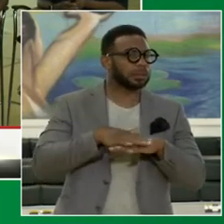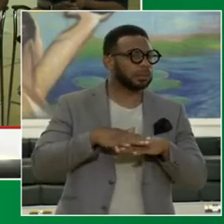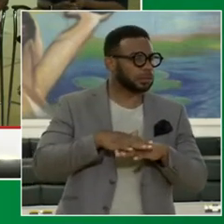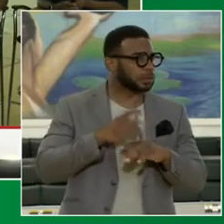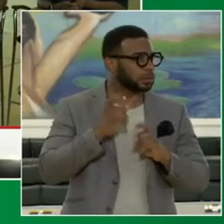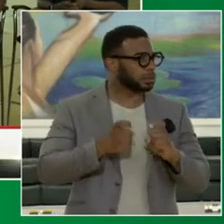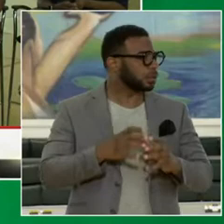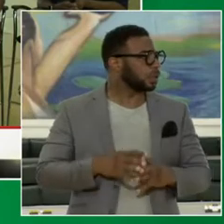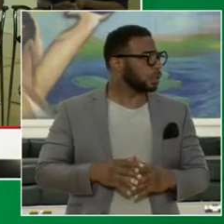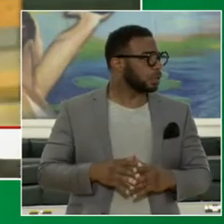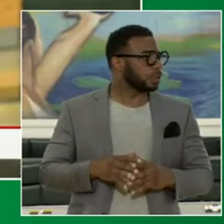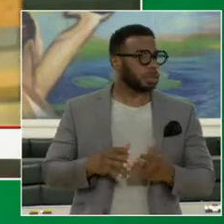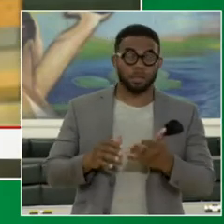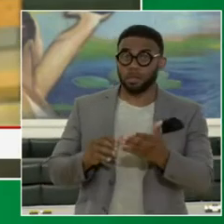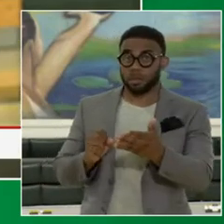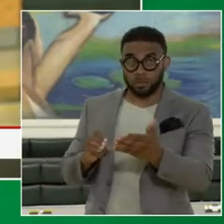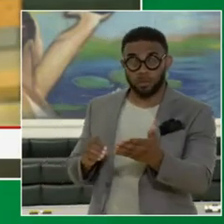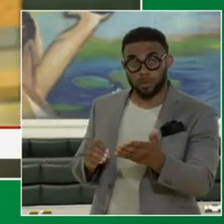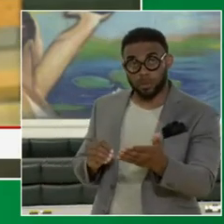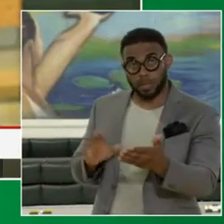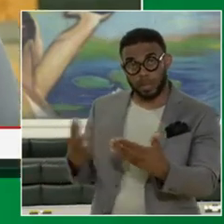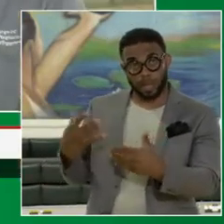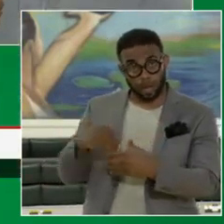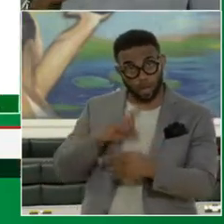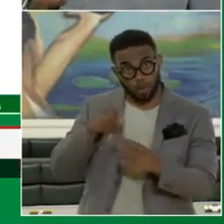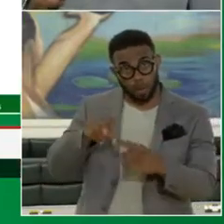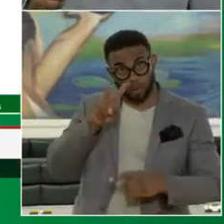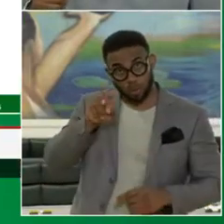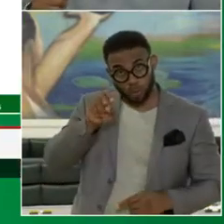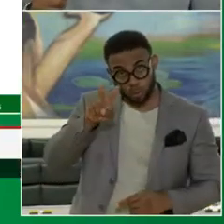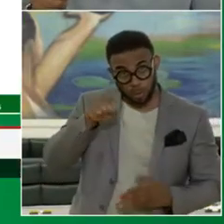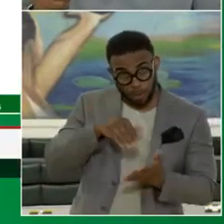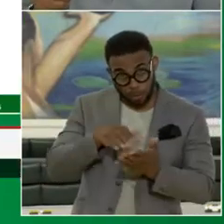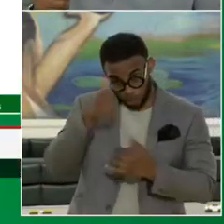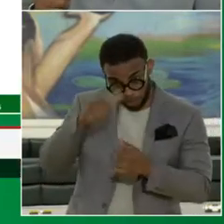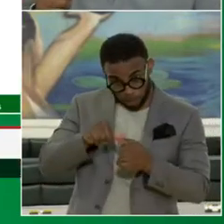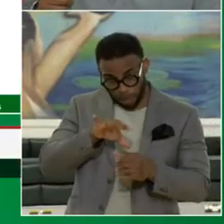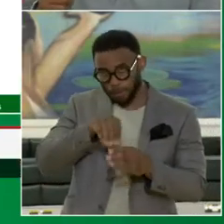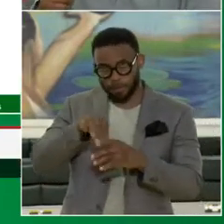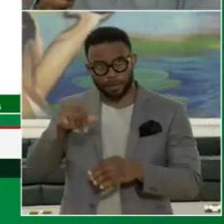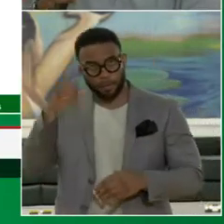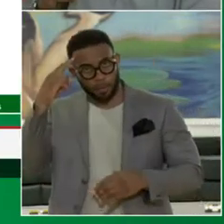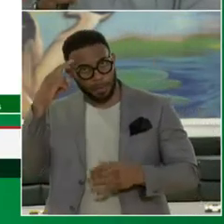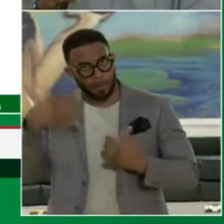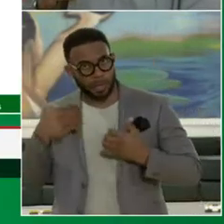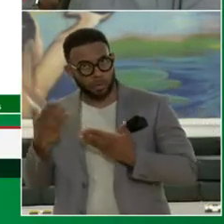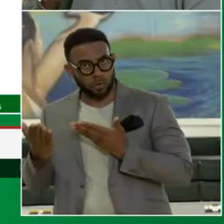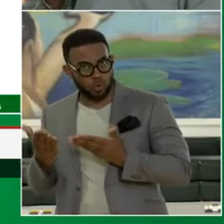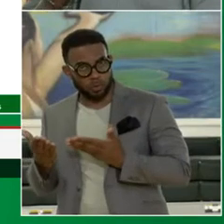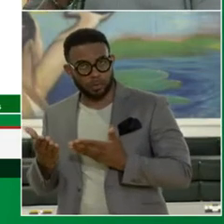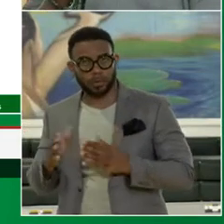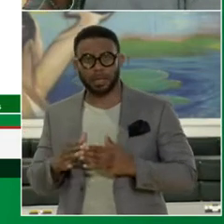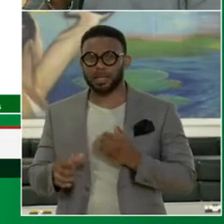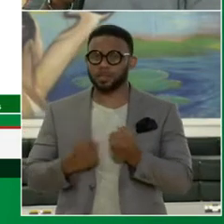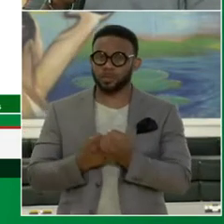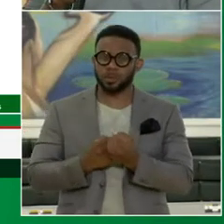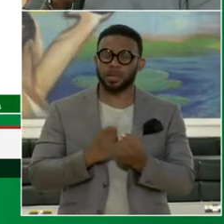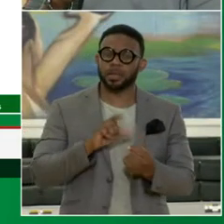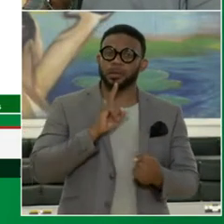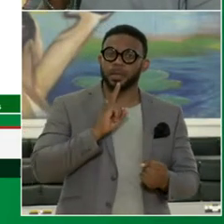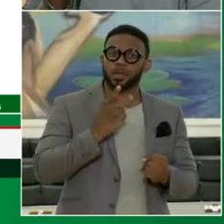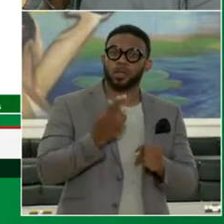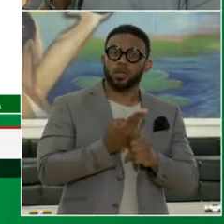pathways. So it includes, we talked about the $2.2 million for mental health services and supports, which will